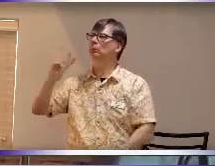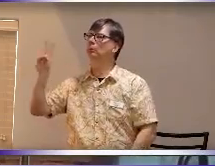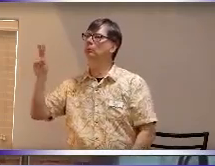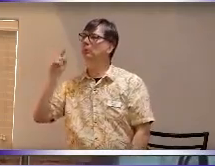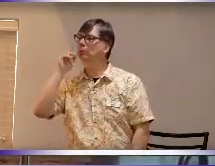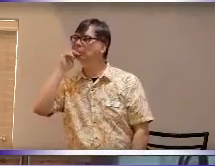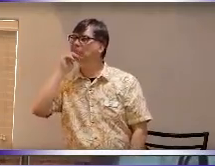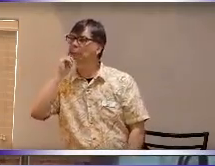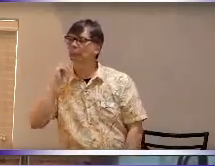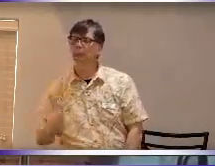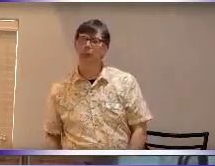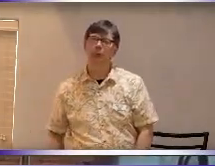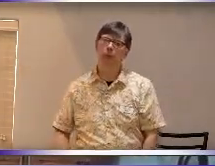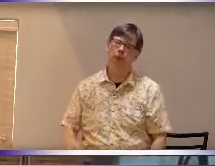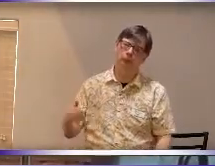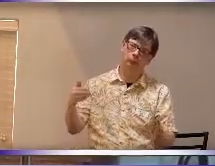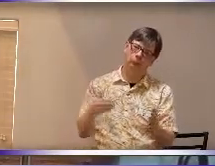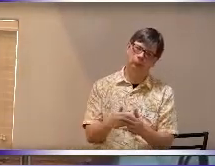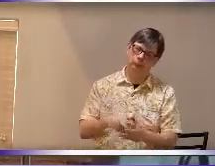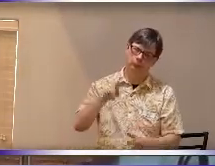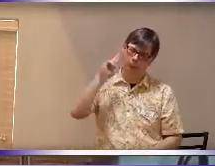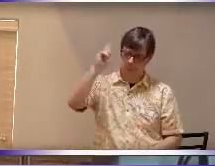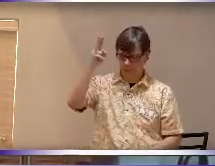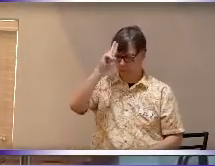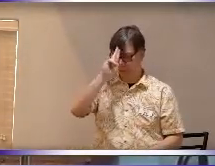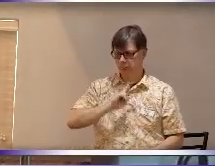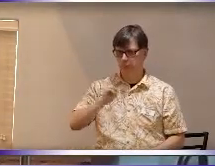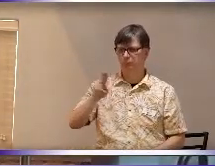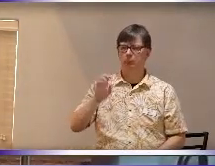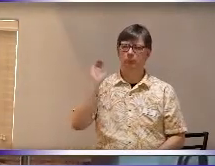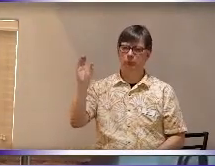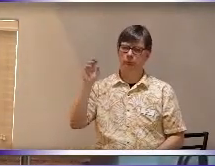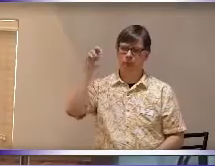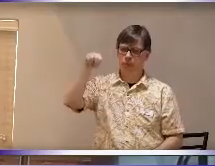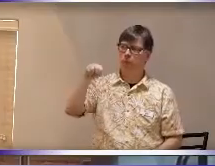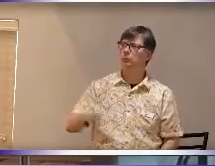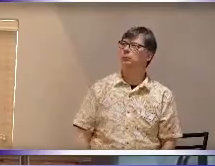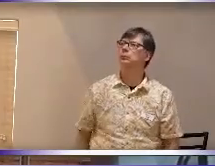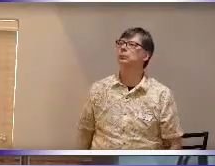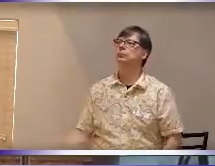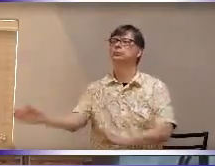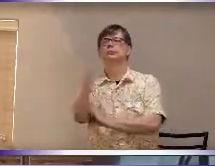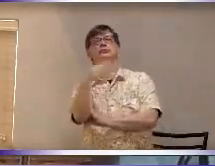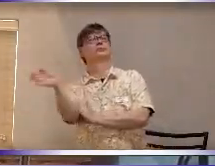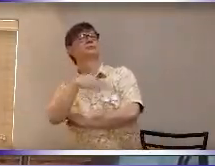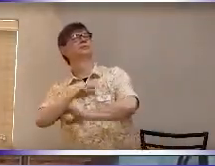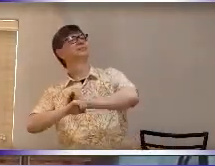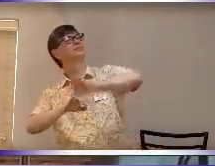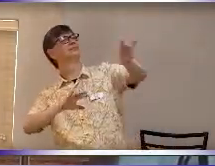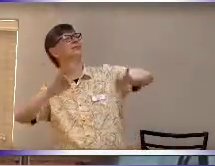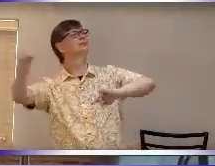There's 193 countries recognized by the UN, and these are their flags scattered around.